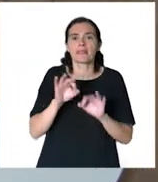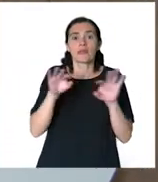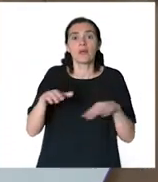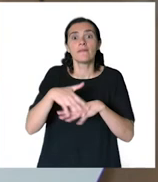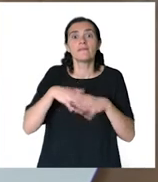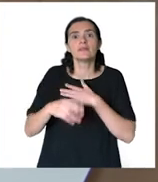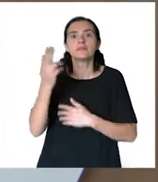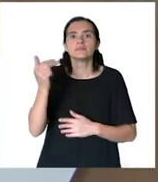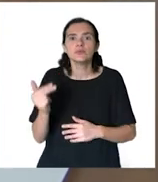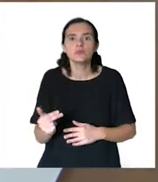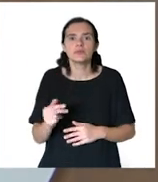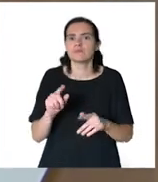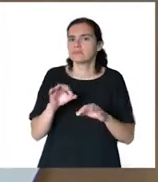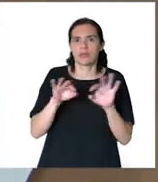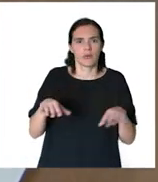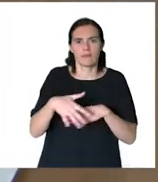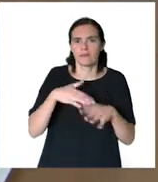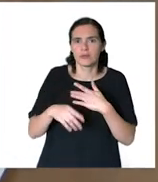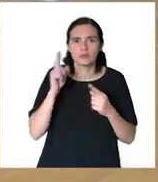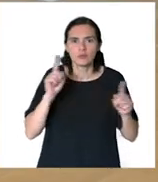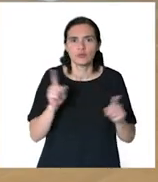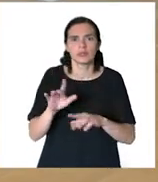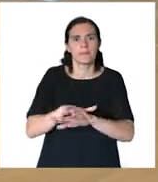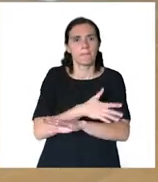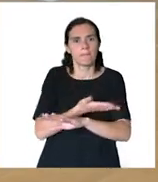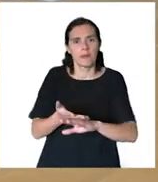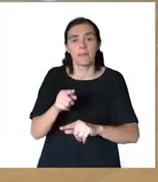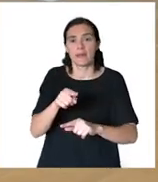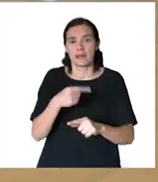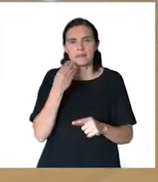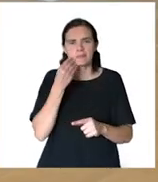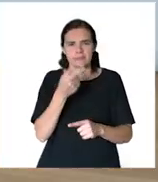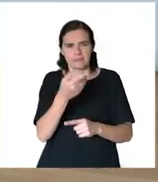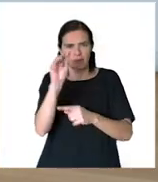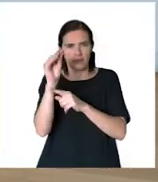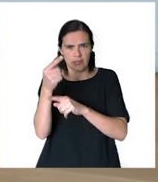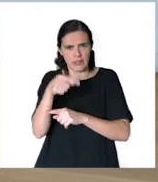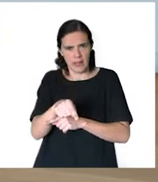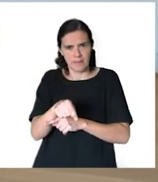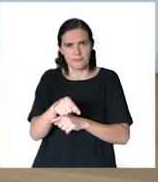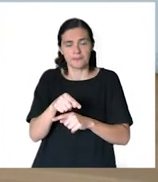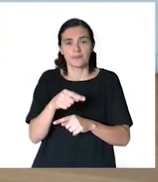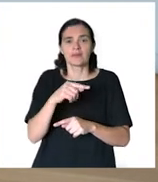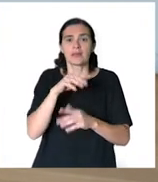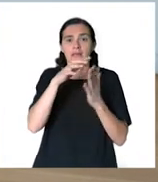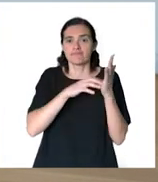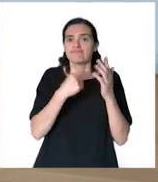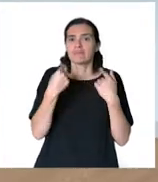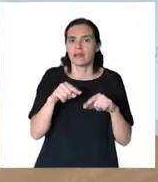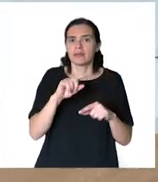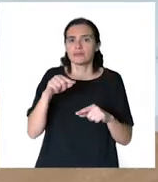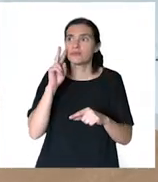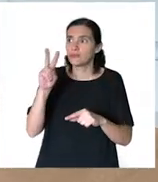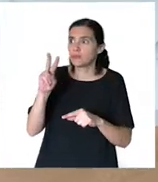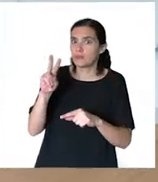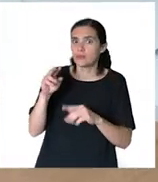the way she did with music and poetry. The piece that you have here text again, as we saw with grapefruit,